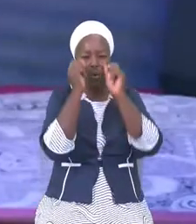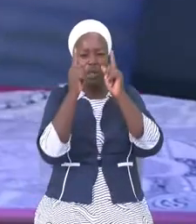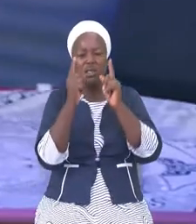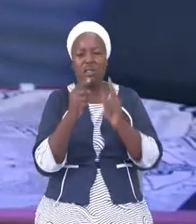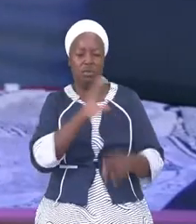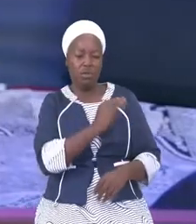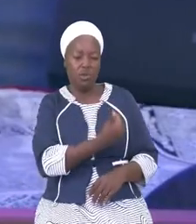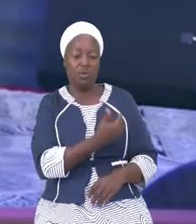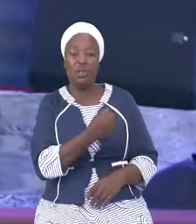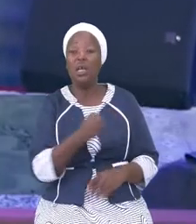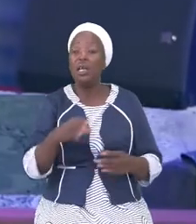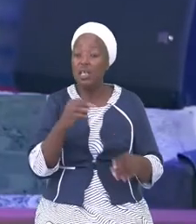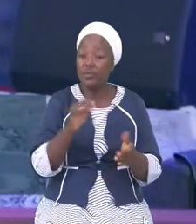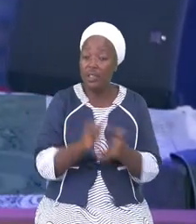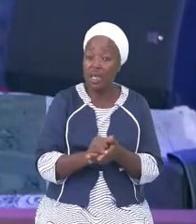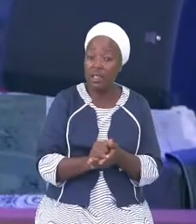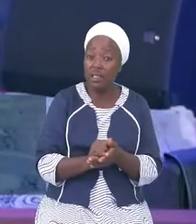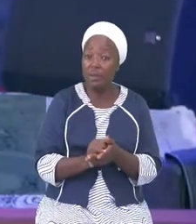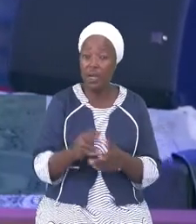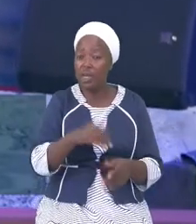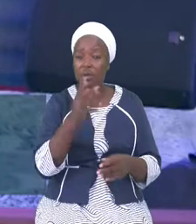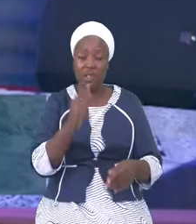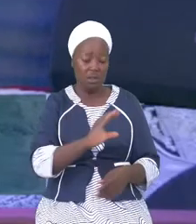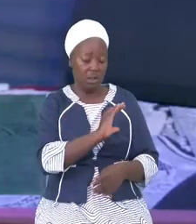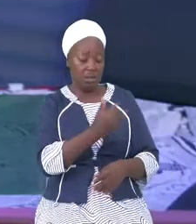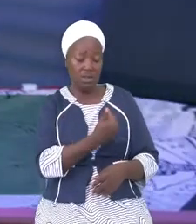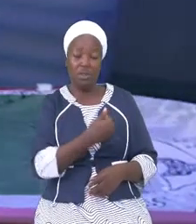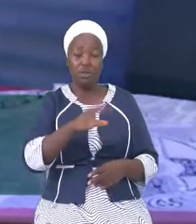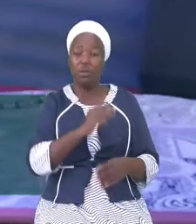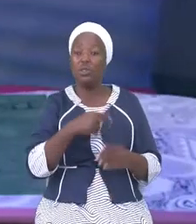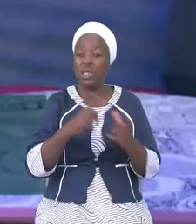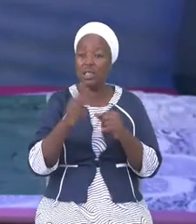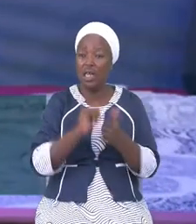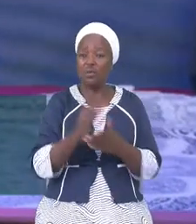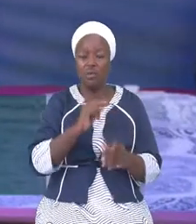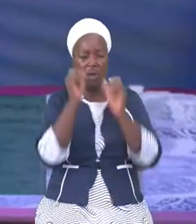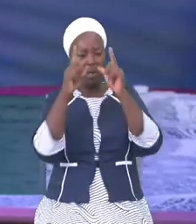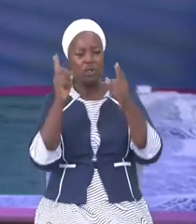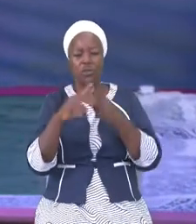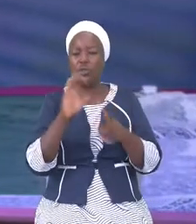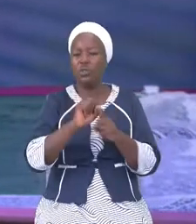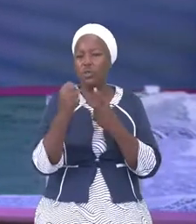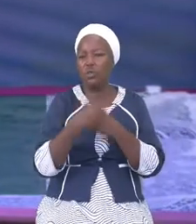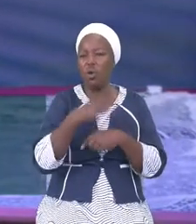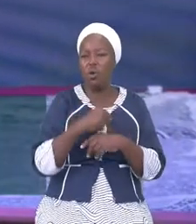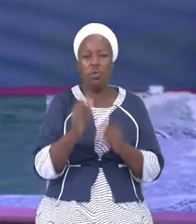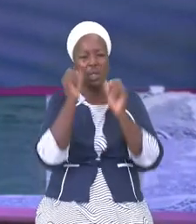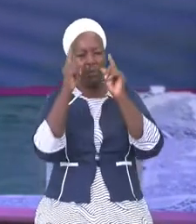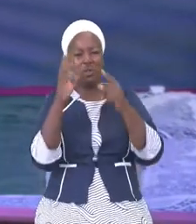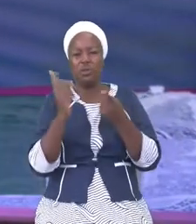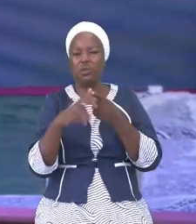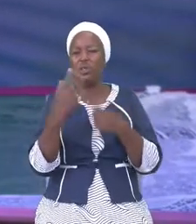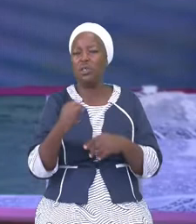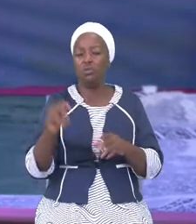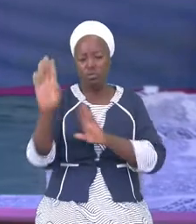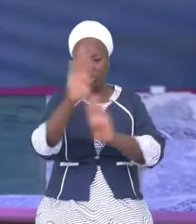awakened, Jonah was awakened. He was awakened to a situation. He was awakened to his trouble.